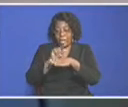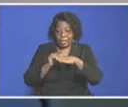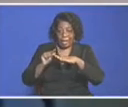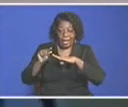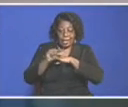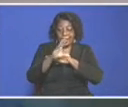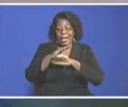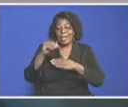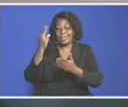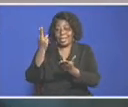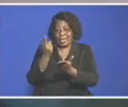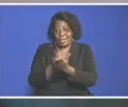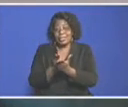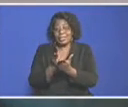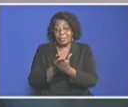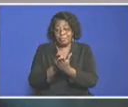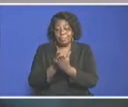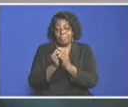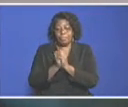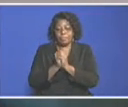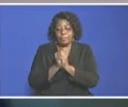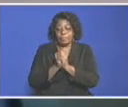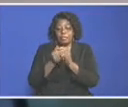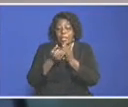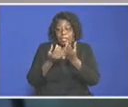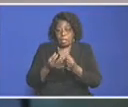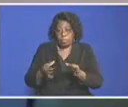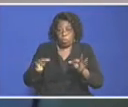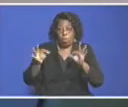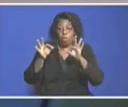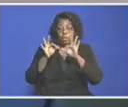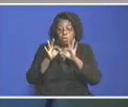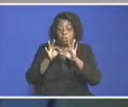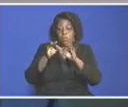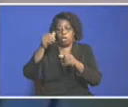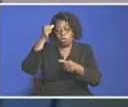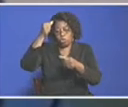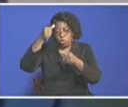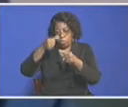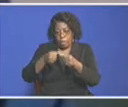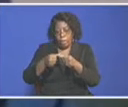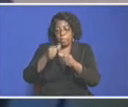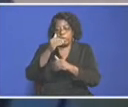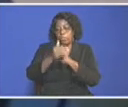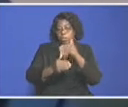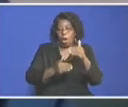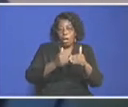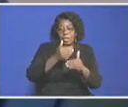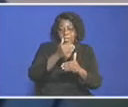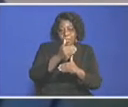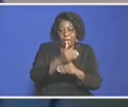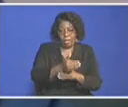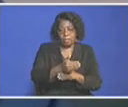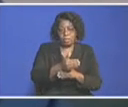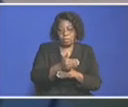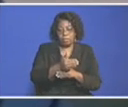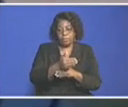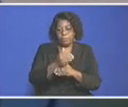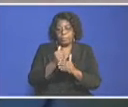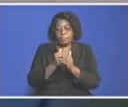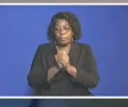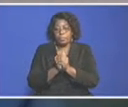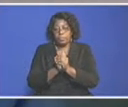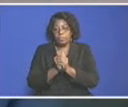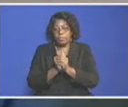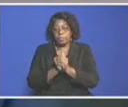Haiti. But it is important to remember that this process of displacement